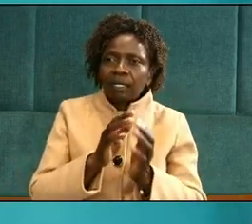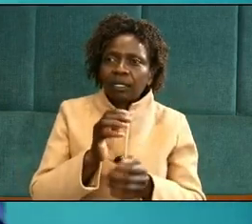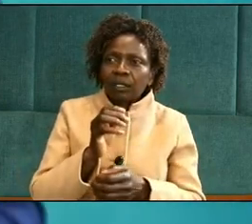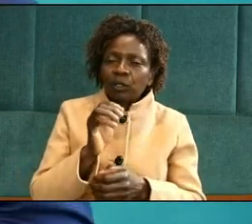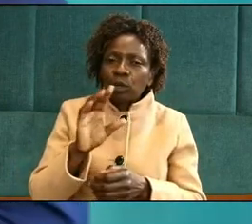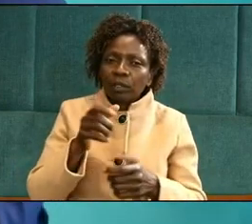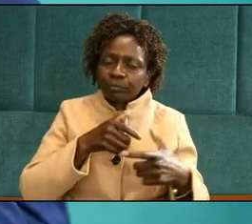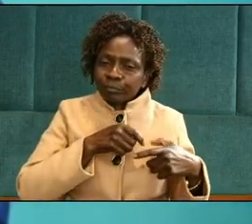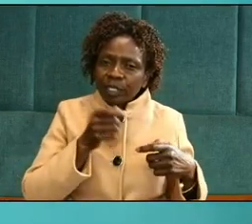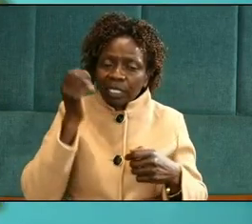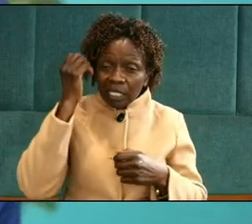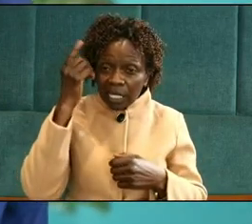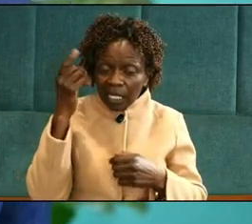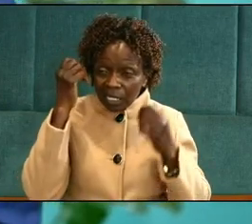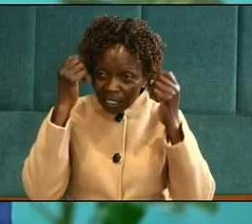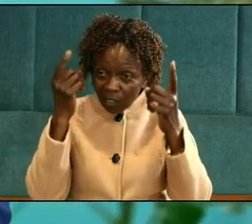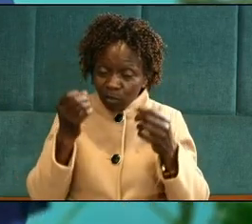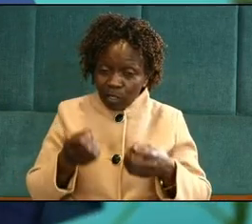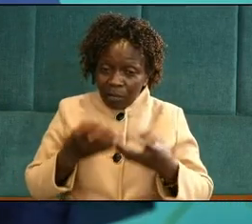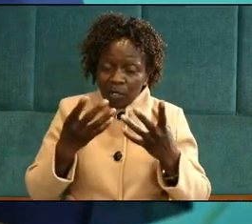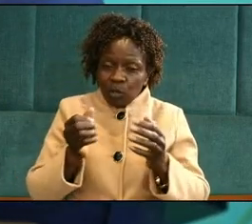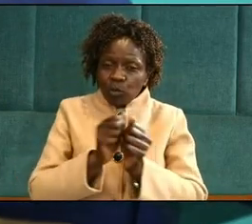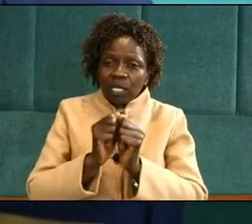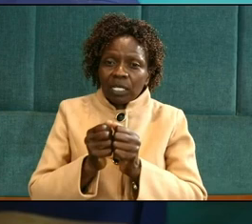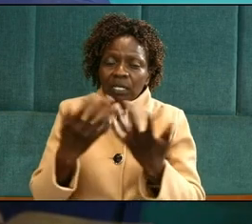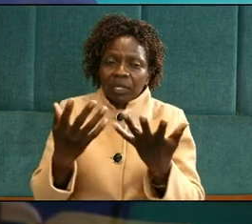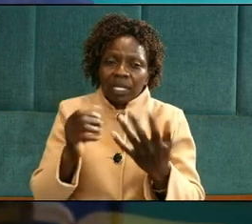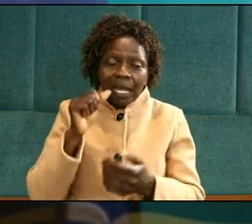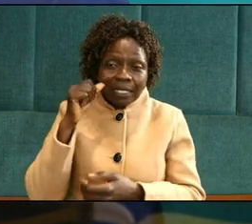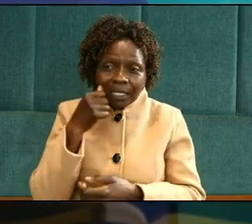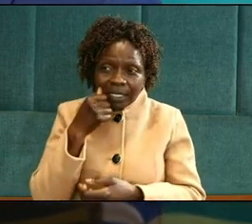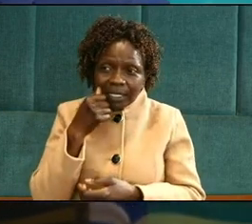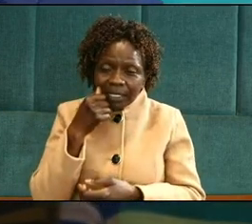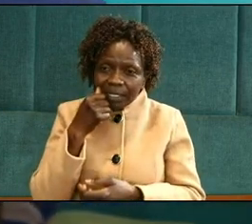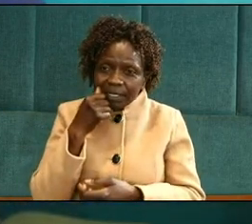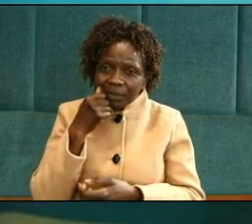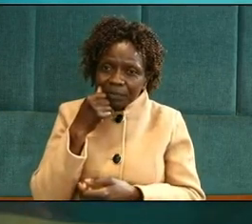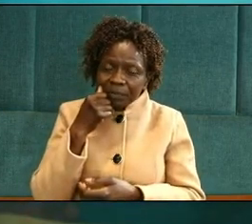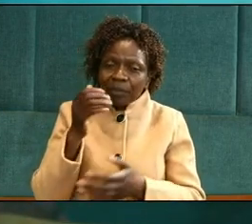and your spouse decides to surprise you with something that is nice,